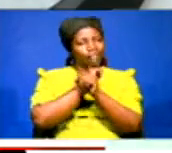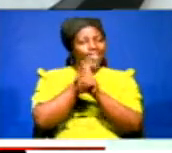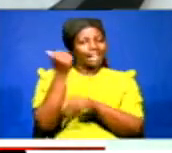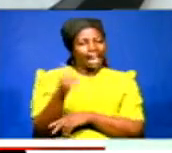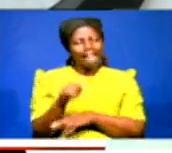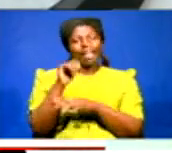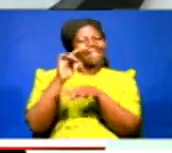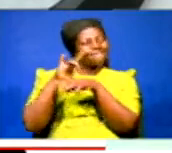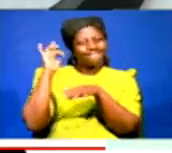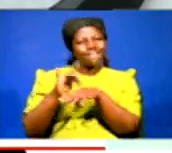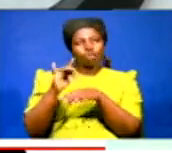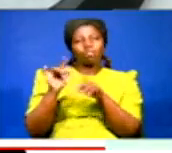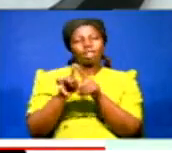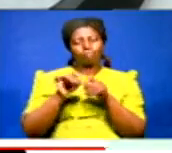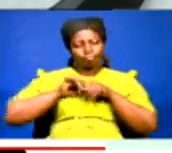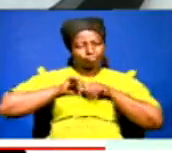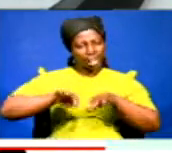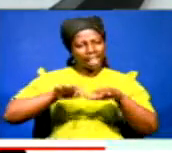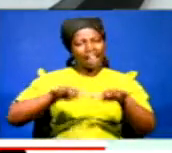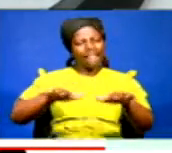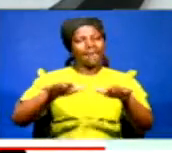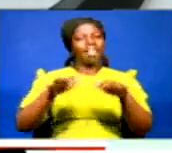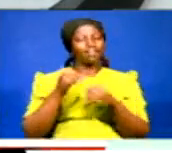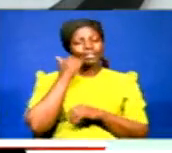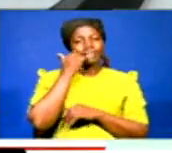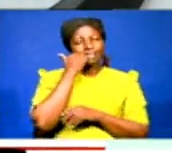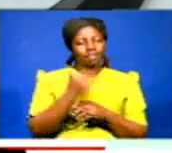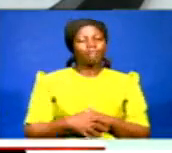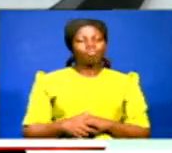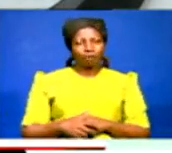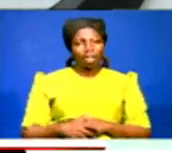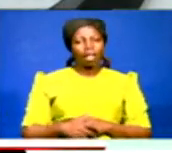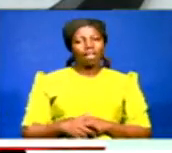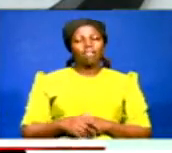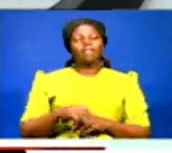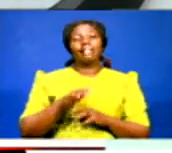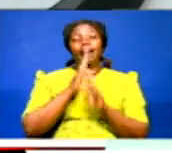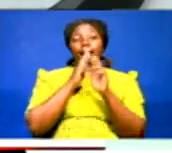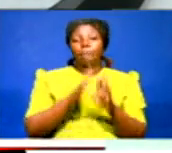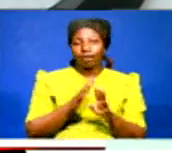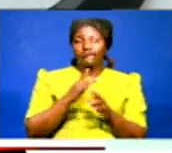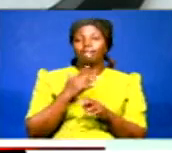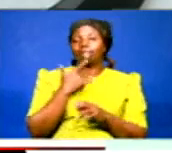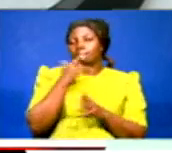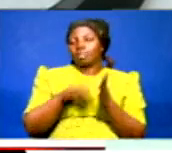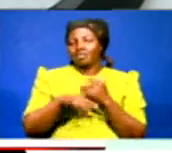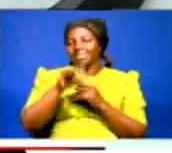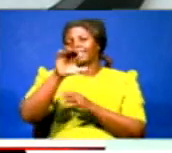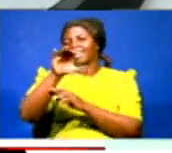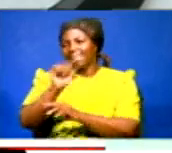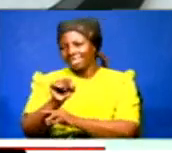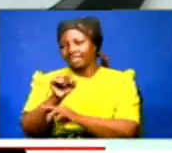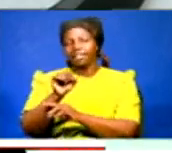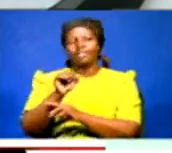and spread of epidemic-prone diseases. As Zainab Said reports, the Cabinet Secretary has also appealed